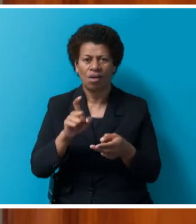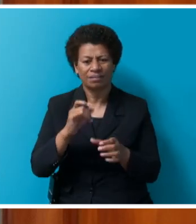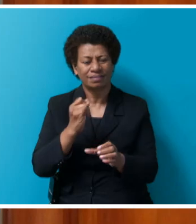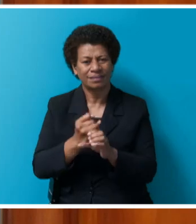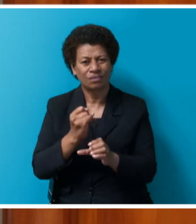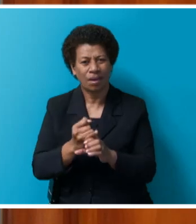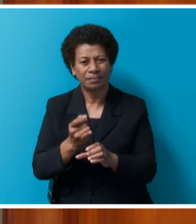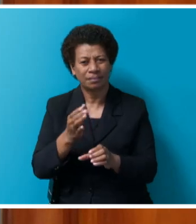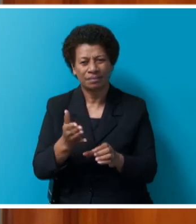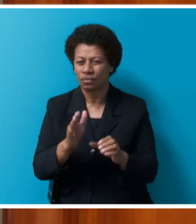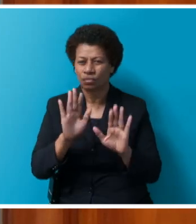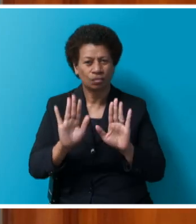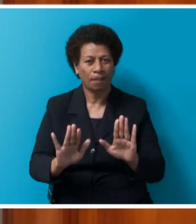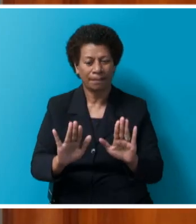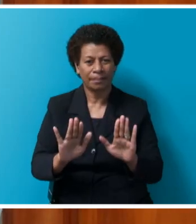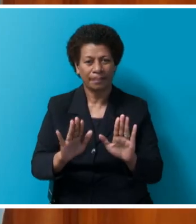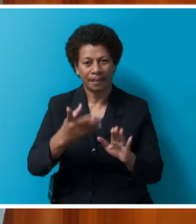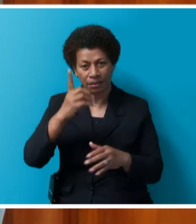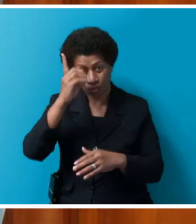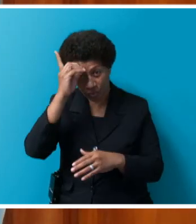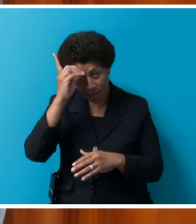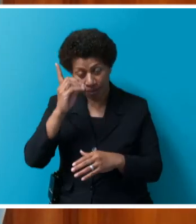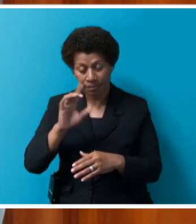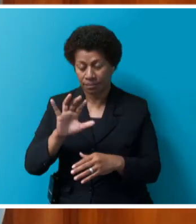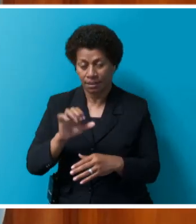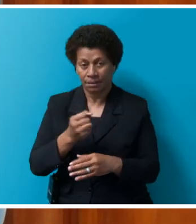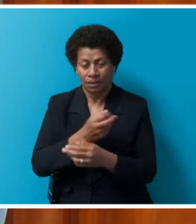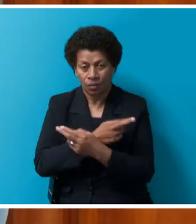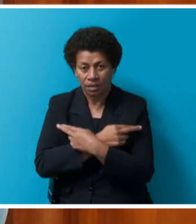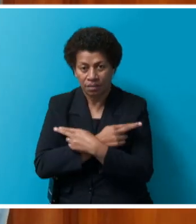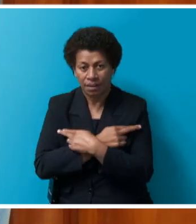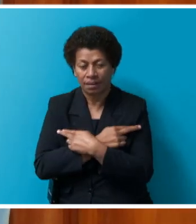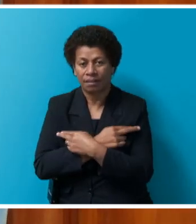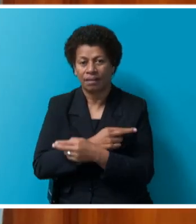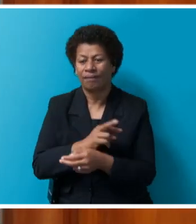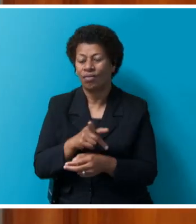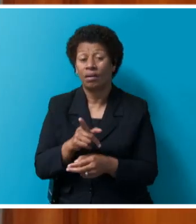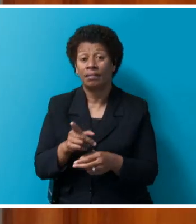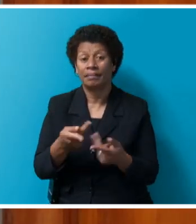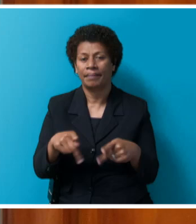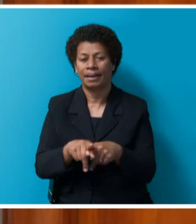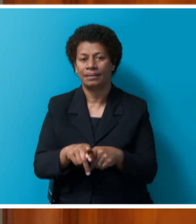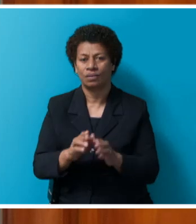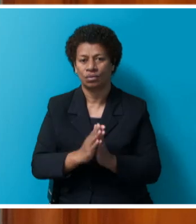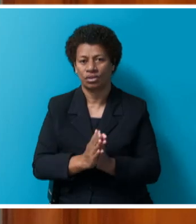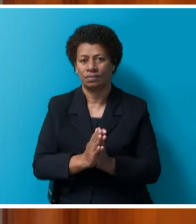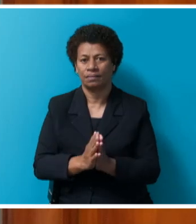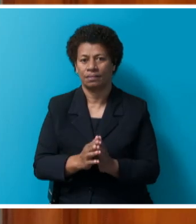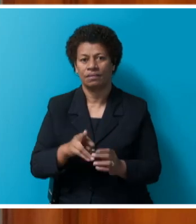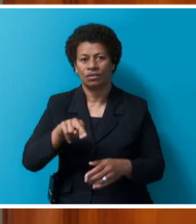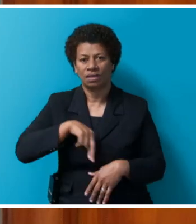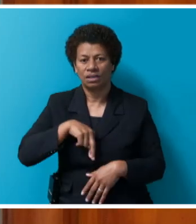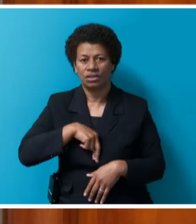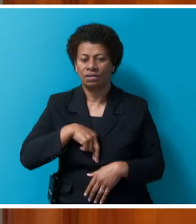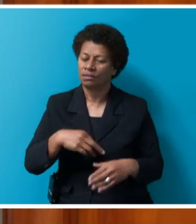educate continually on the need to show utmost respect for our places of worship, as religion is a strong pillar of our